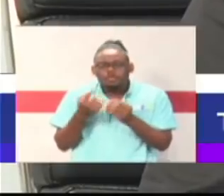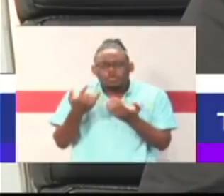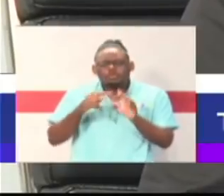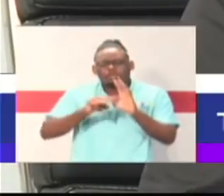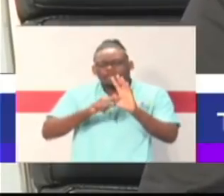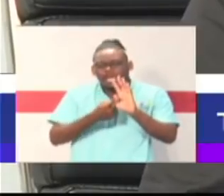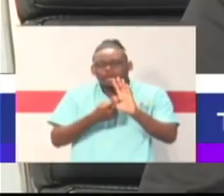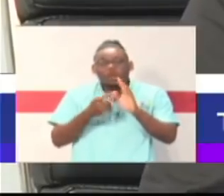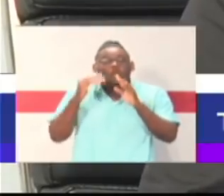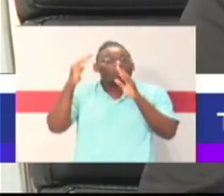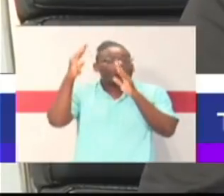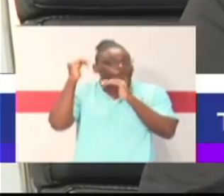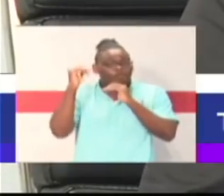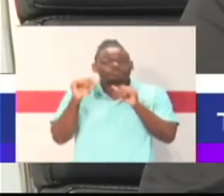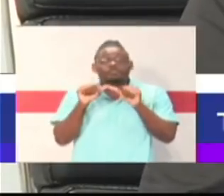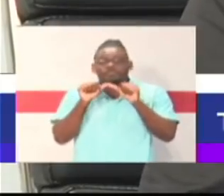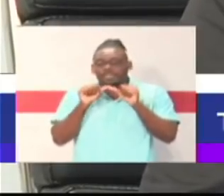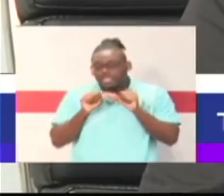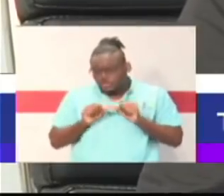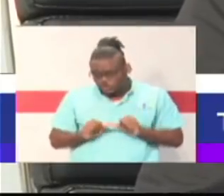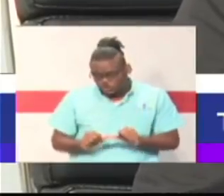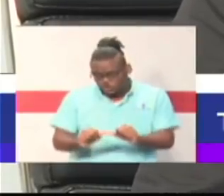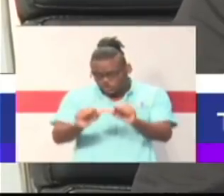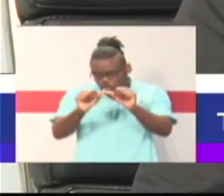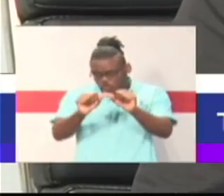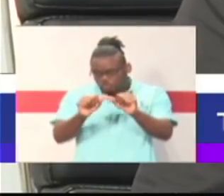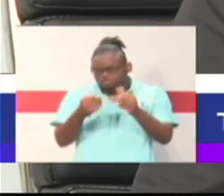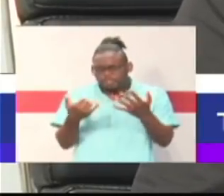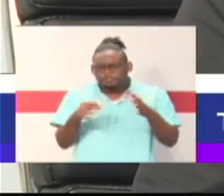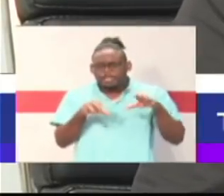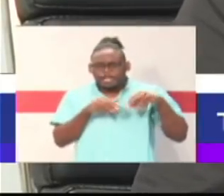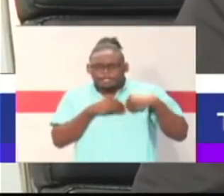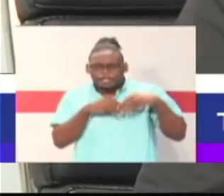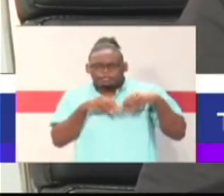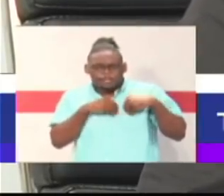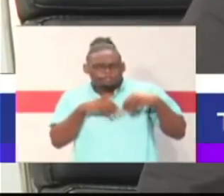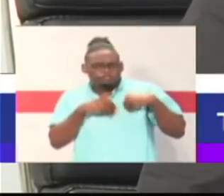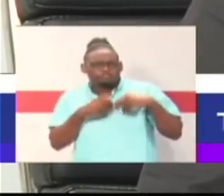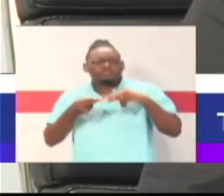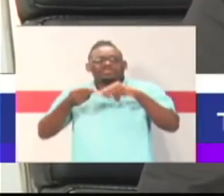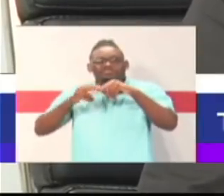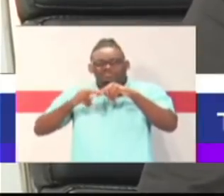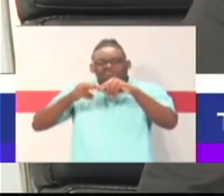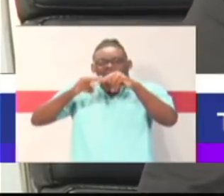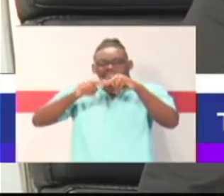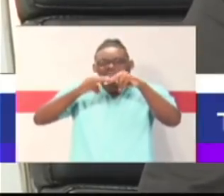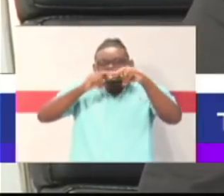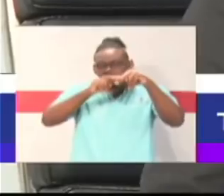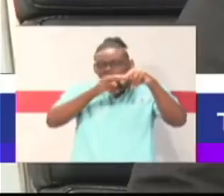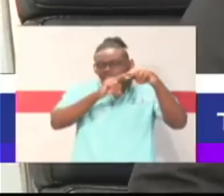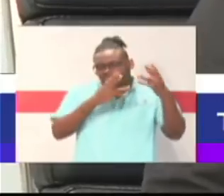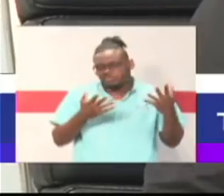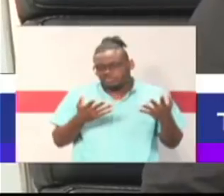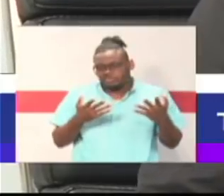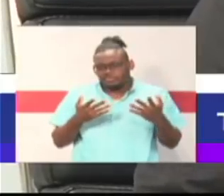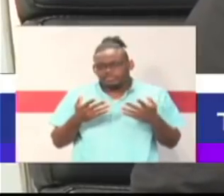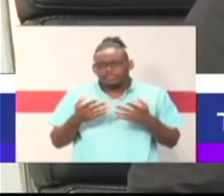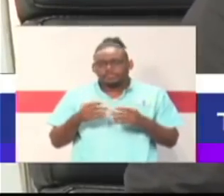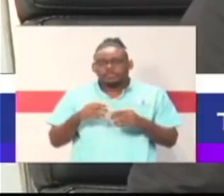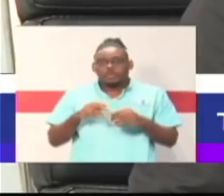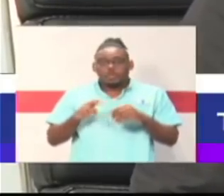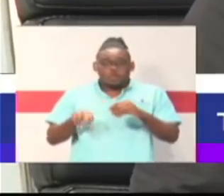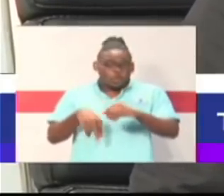to have this good uptake. In terms of the general health of our population, I'm afraid to say